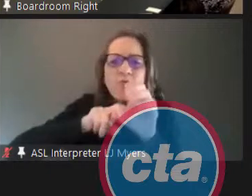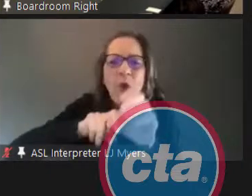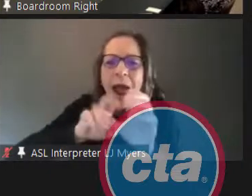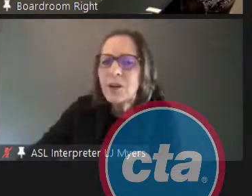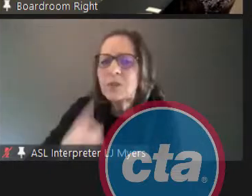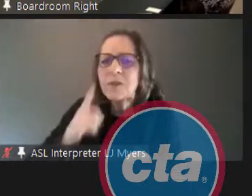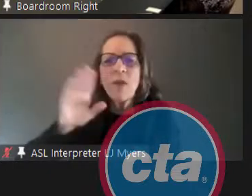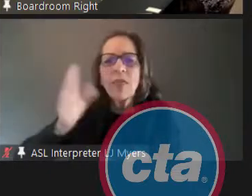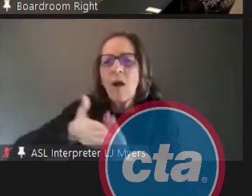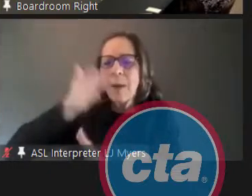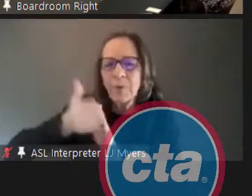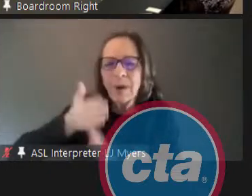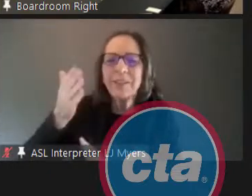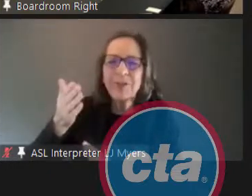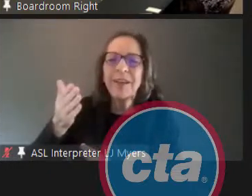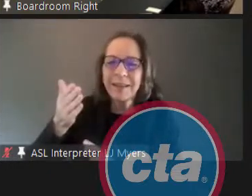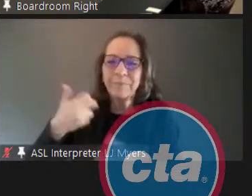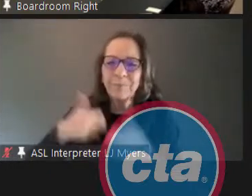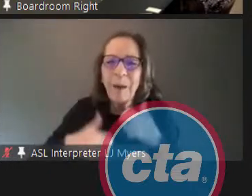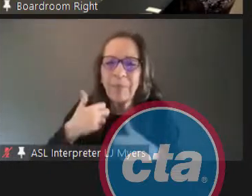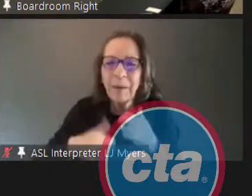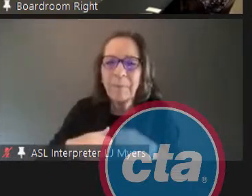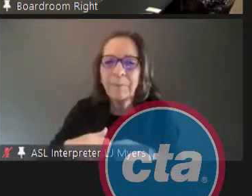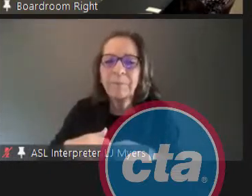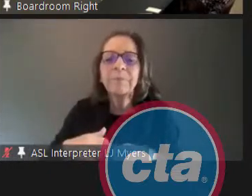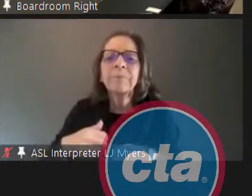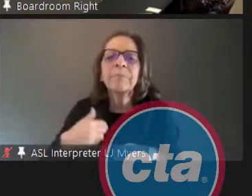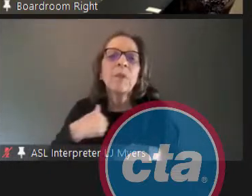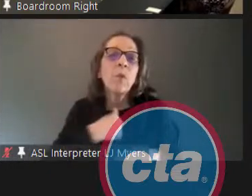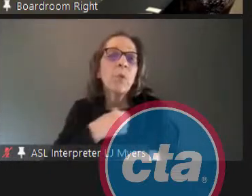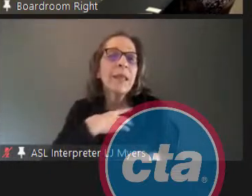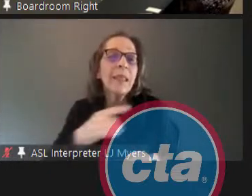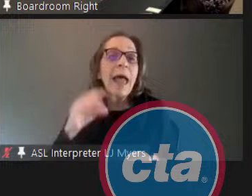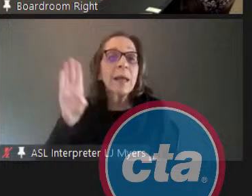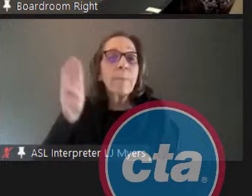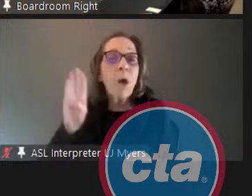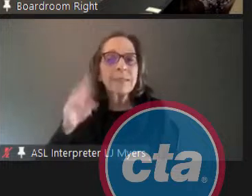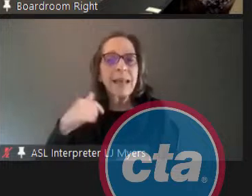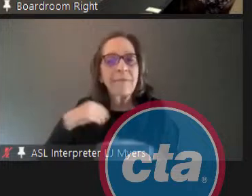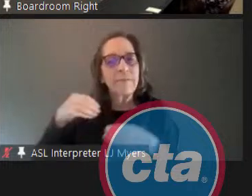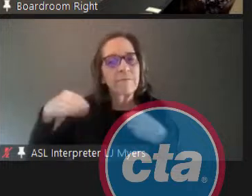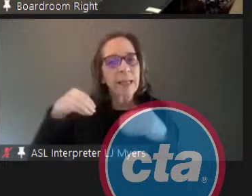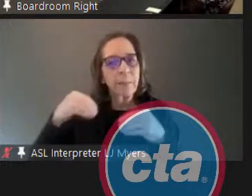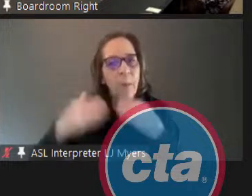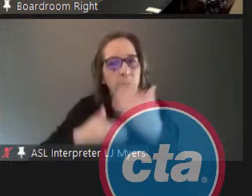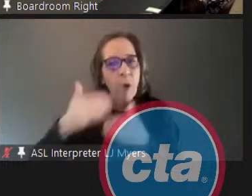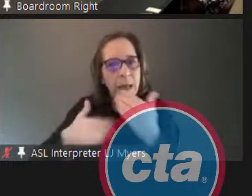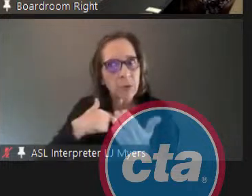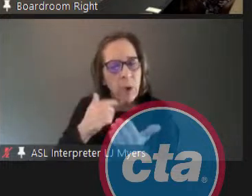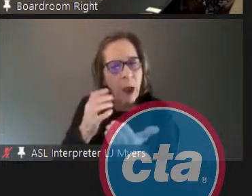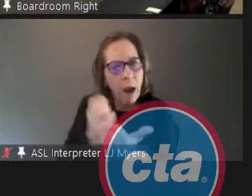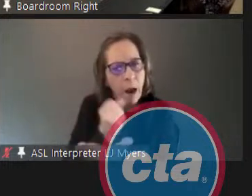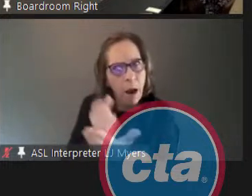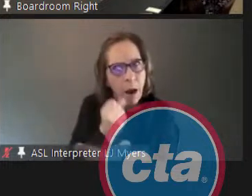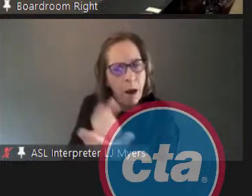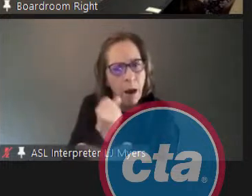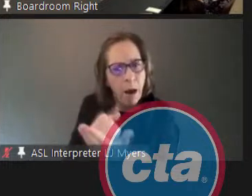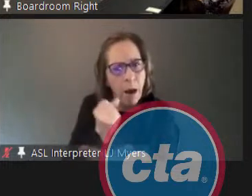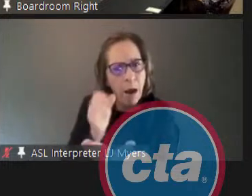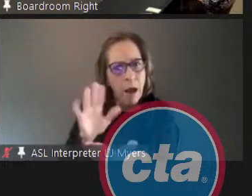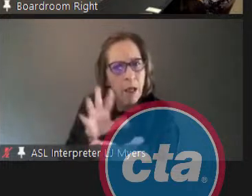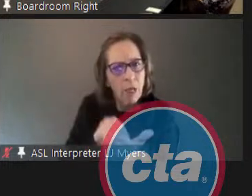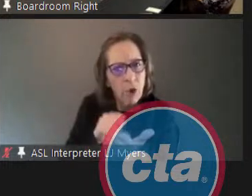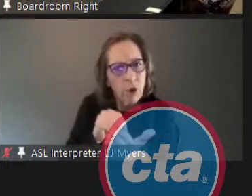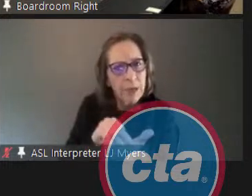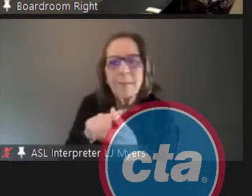their operations. So we did like that Boston had a pretty flexible process, and we took some of the learnings that they had from the evaluation process,